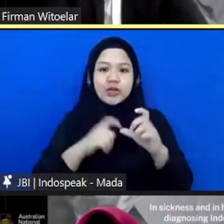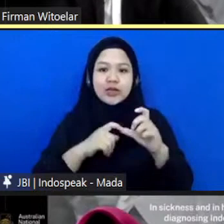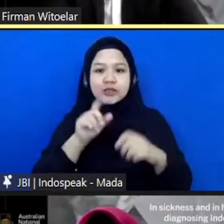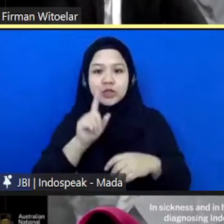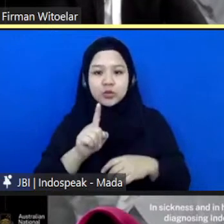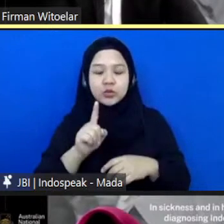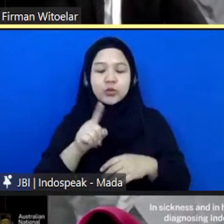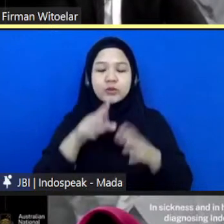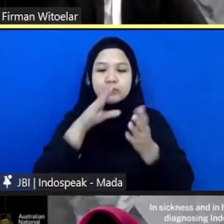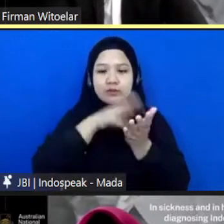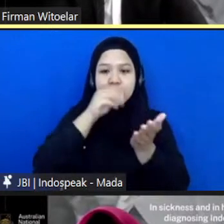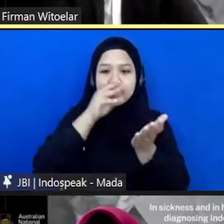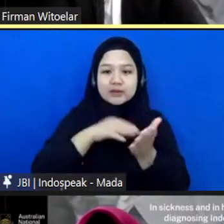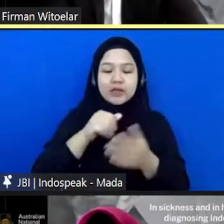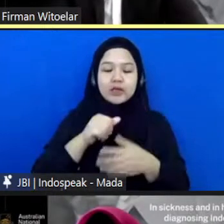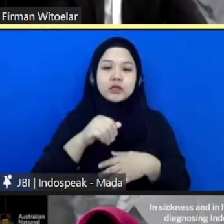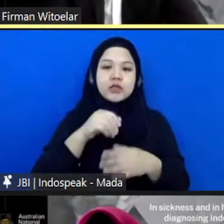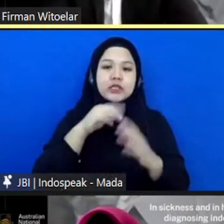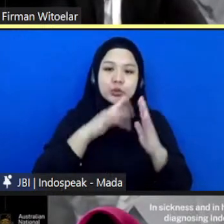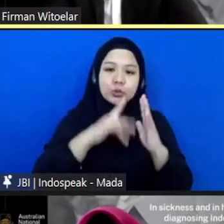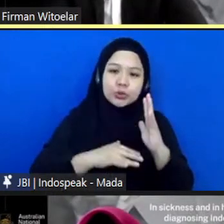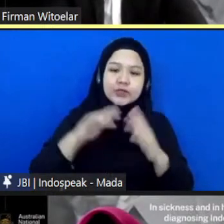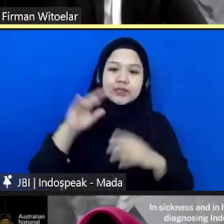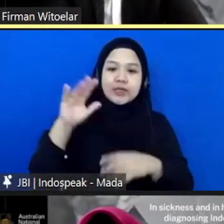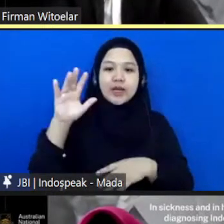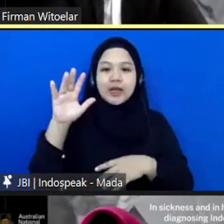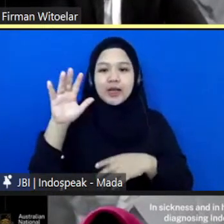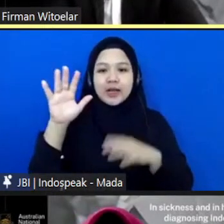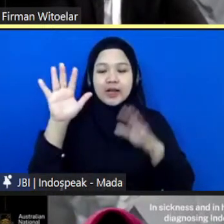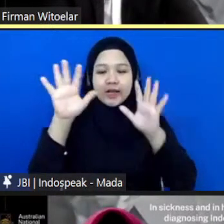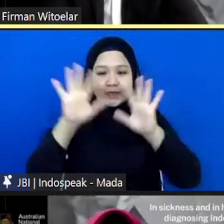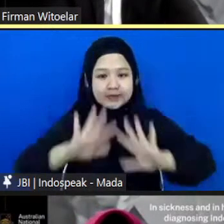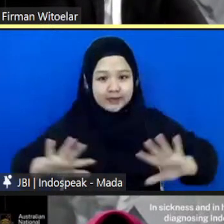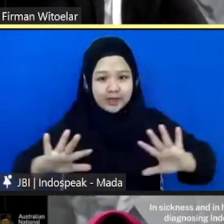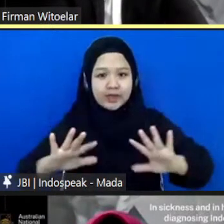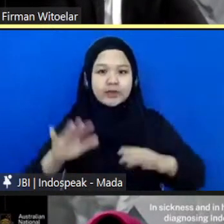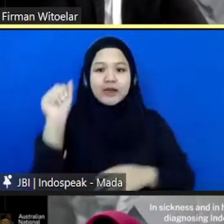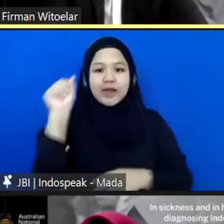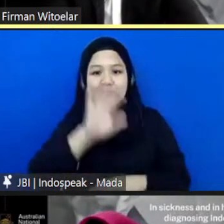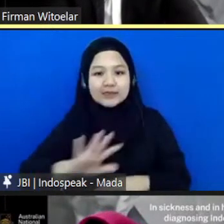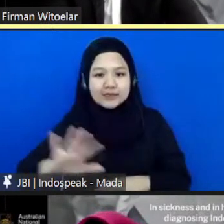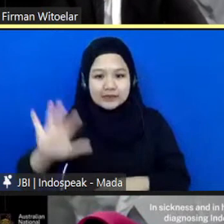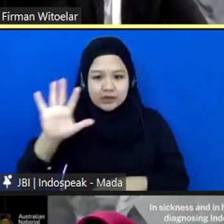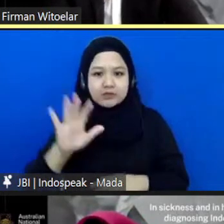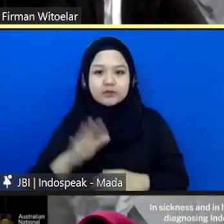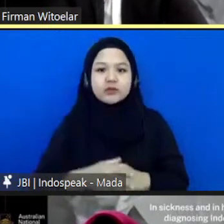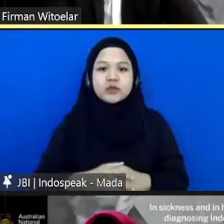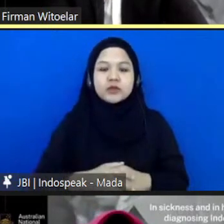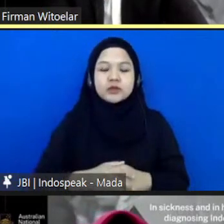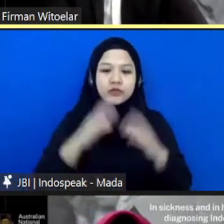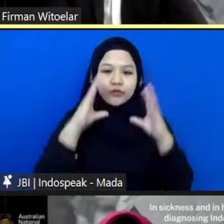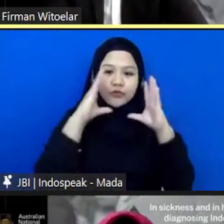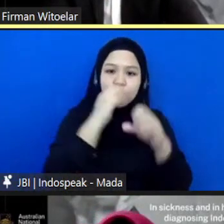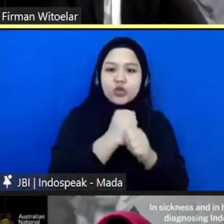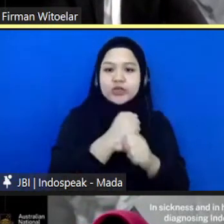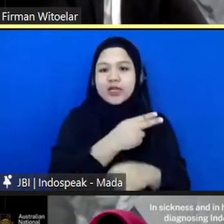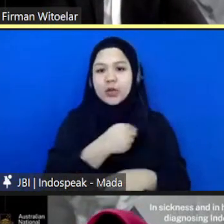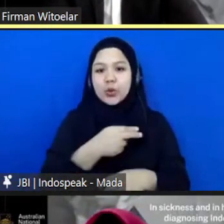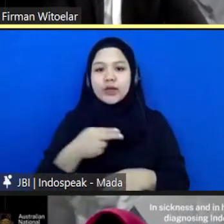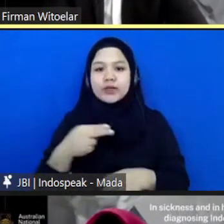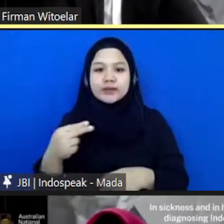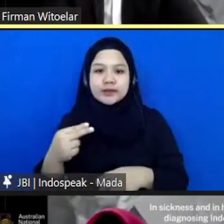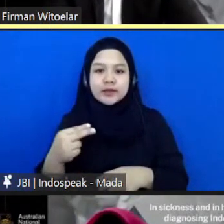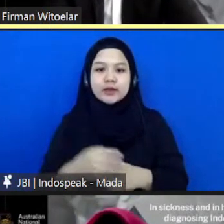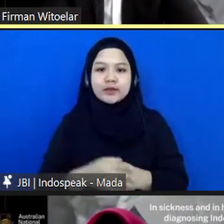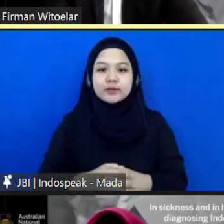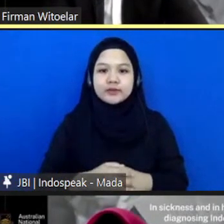of Applied Anthropology and Participatory Development. And as many of you know, she is fluent in Bahasa